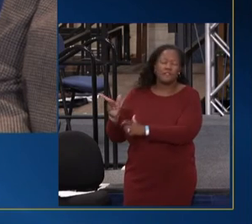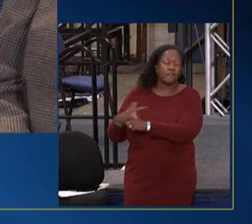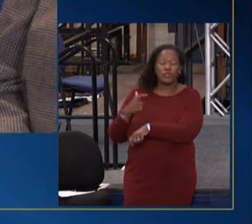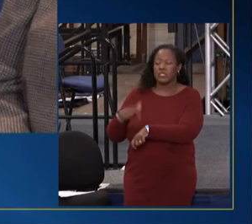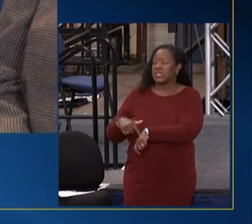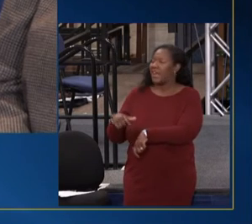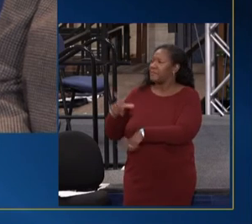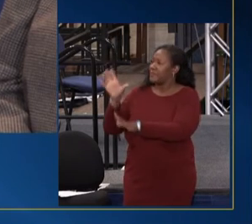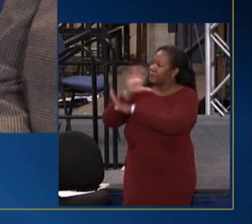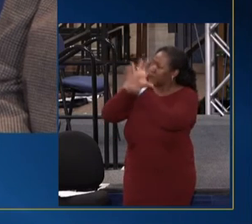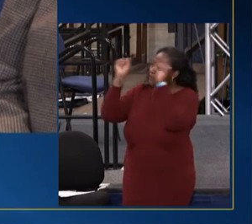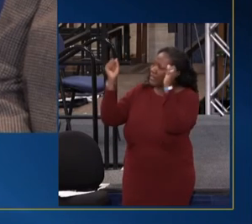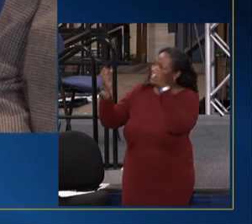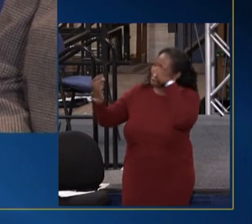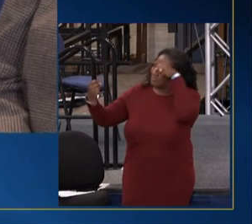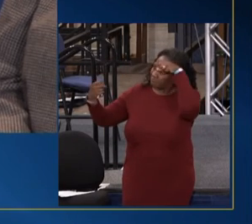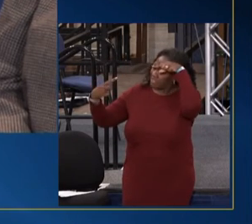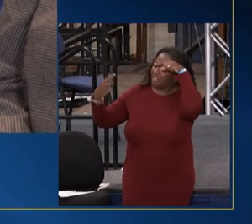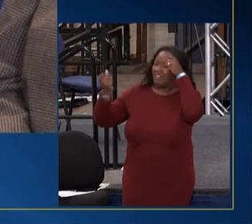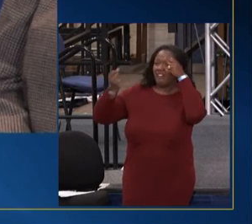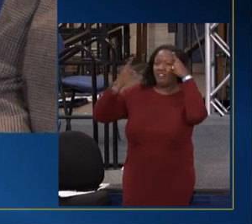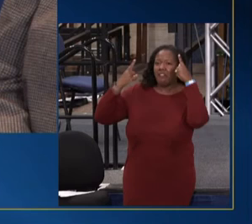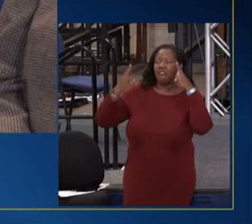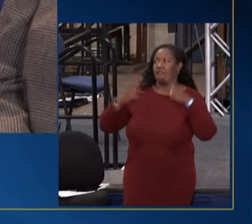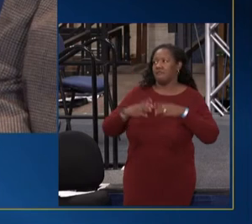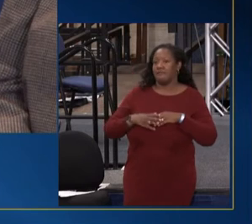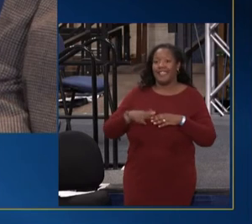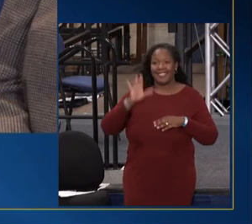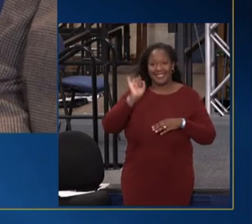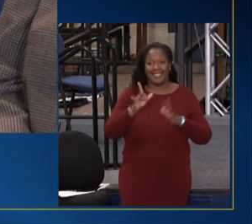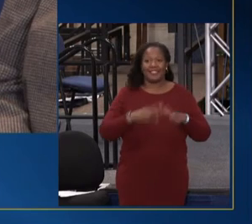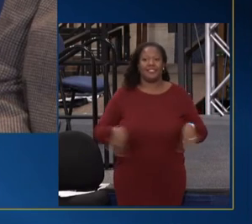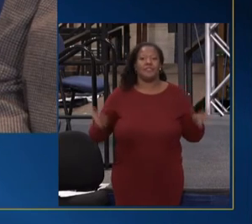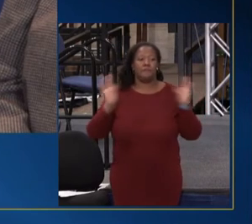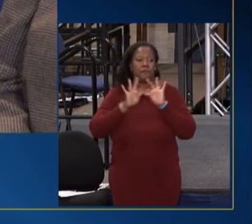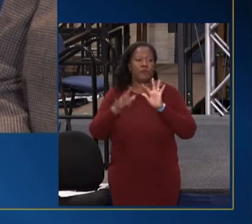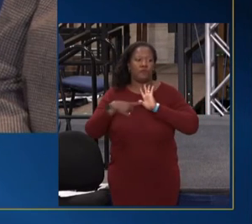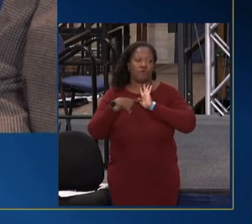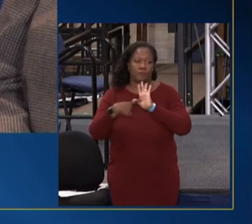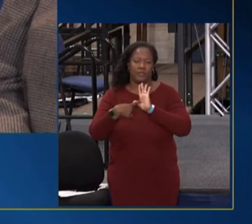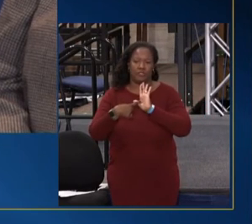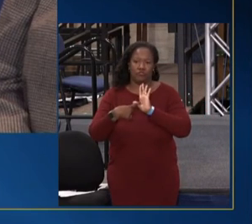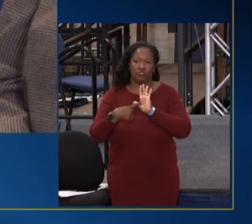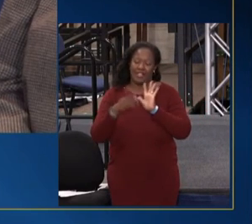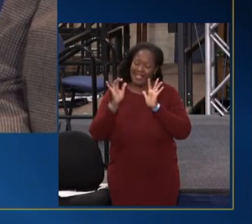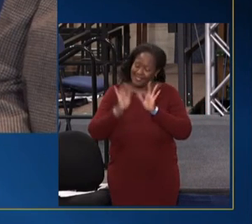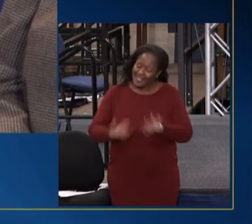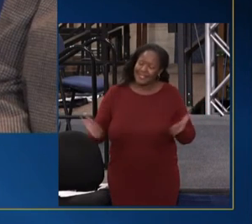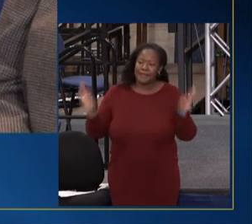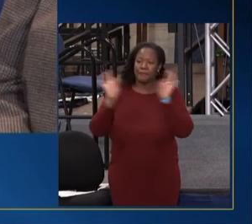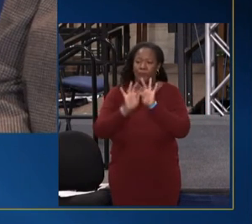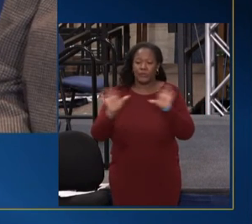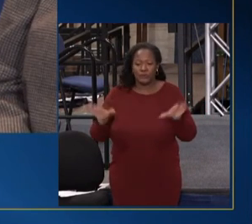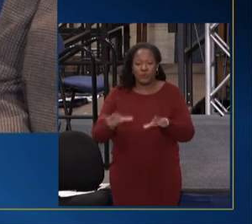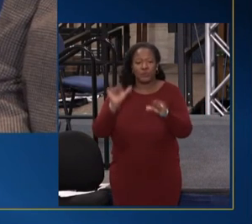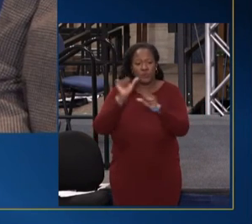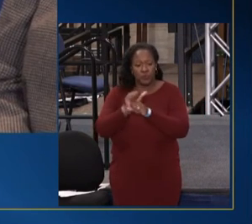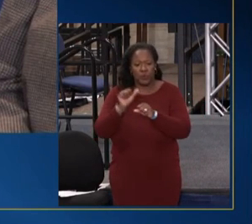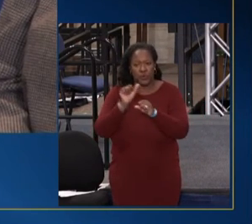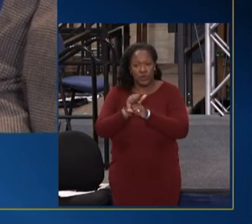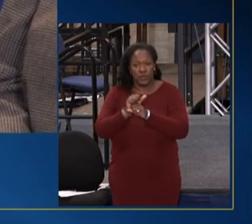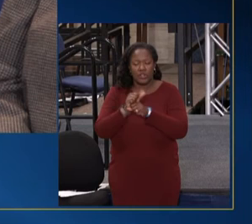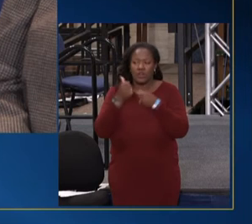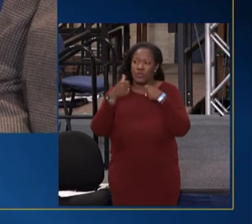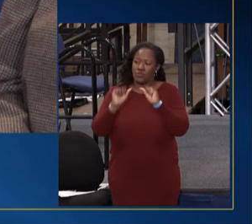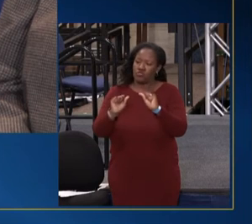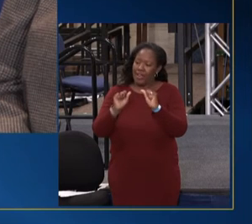it. That's the importance of representation. That's the importance of doing the work and really trying to make a